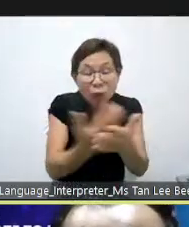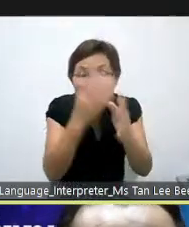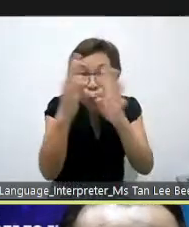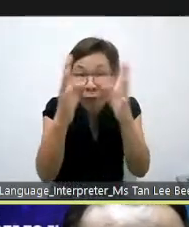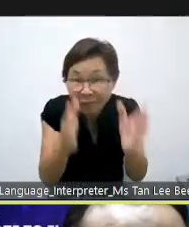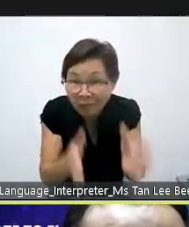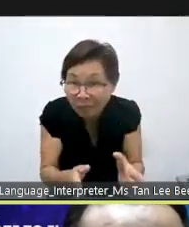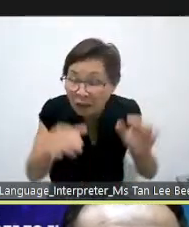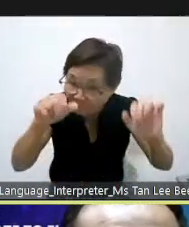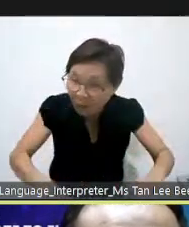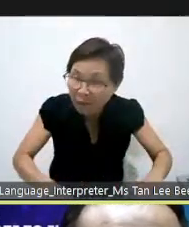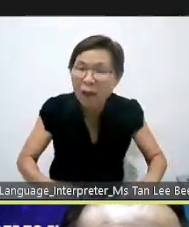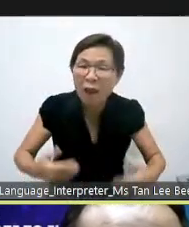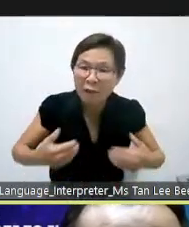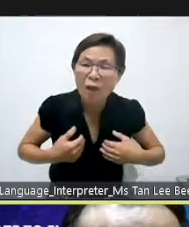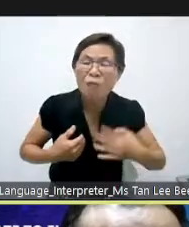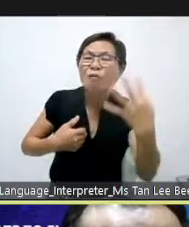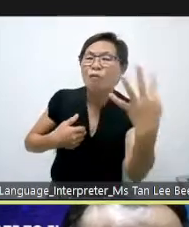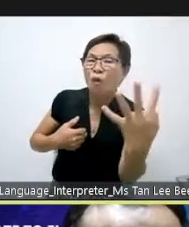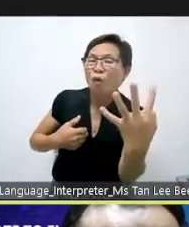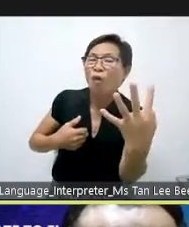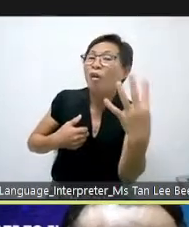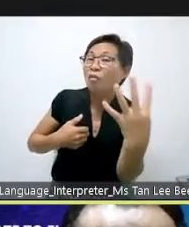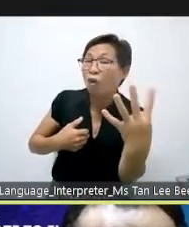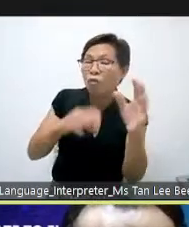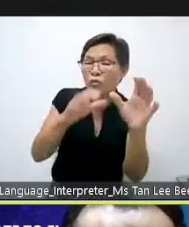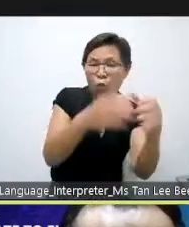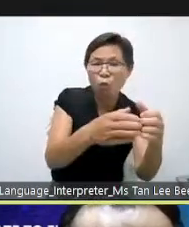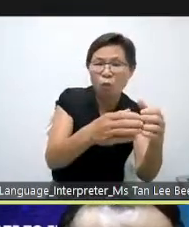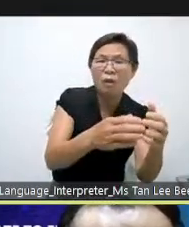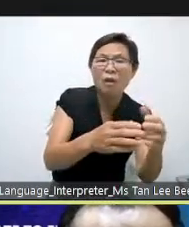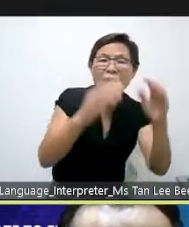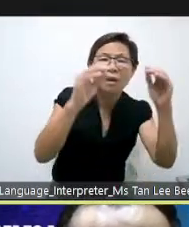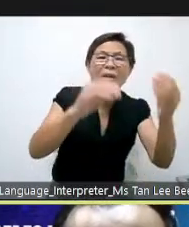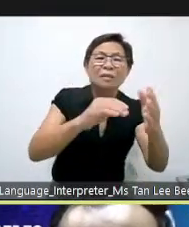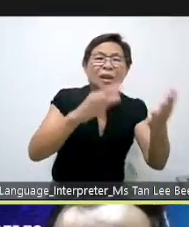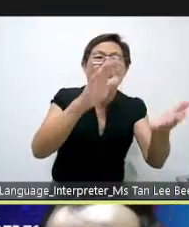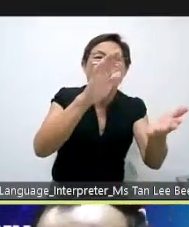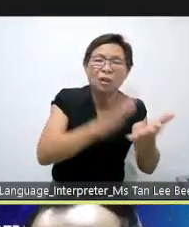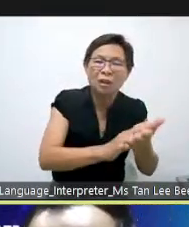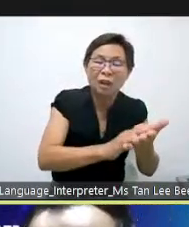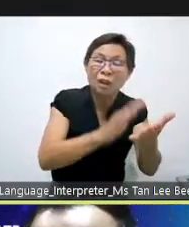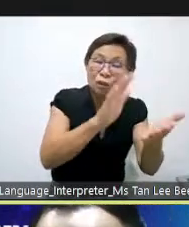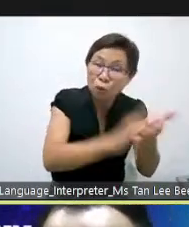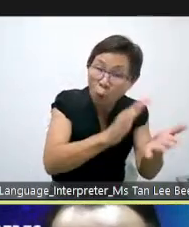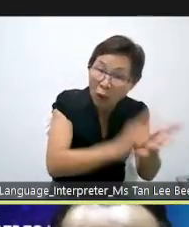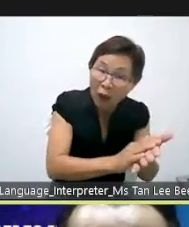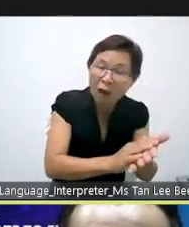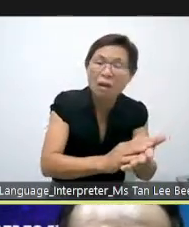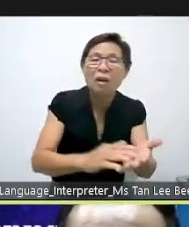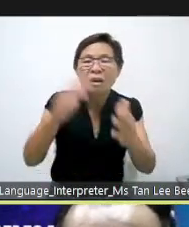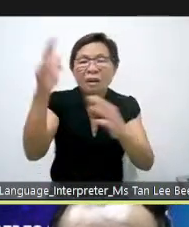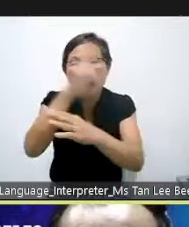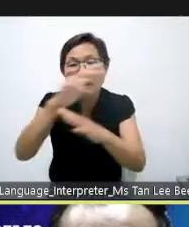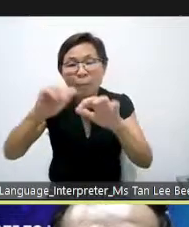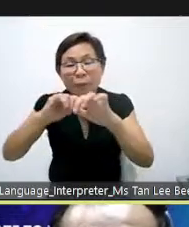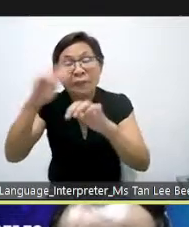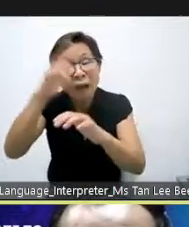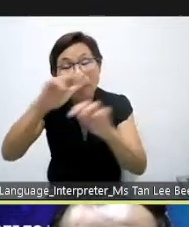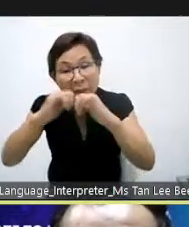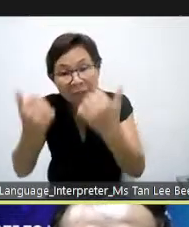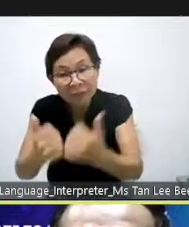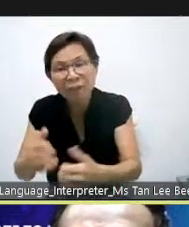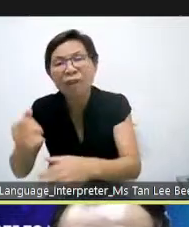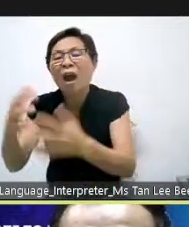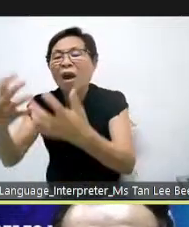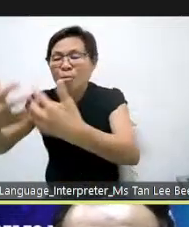They have 4 types of category. First, we have educational institution, government agency. We also have industries that provide,